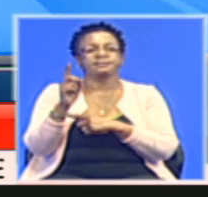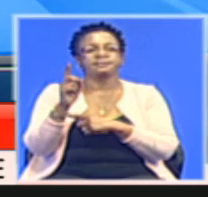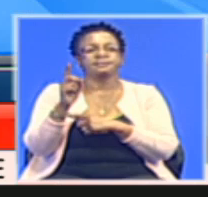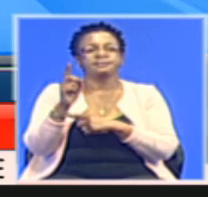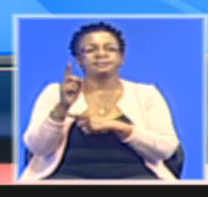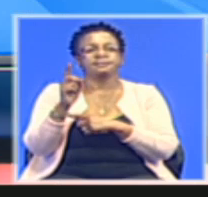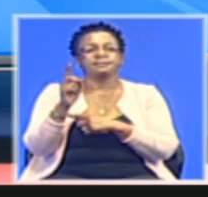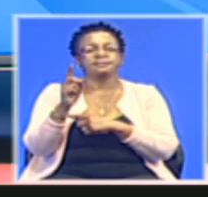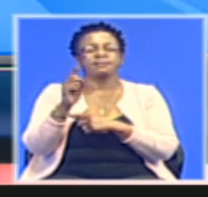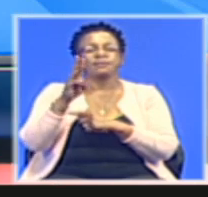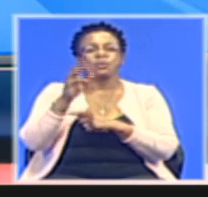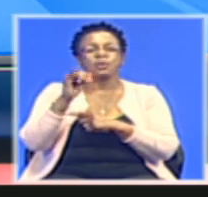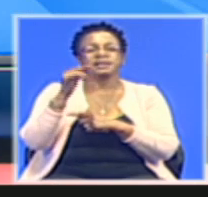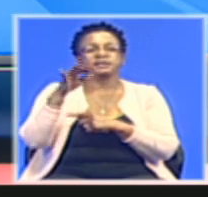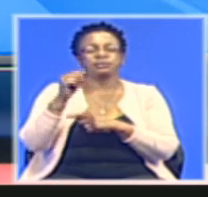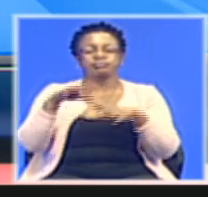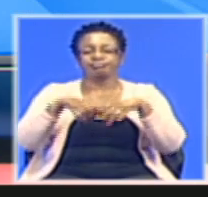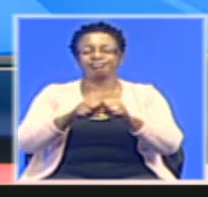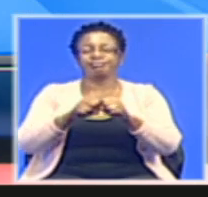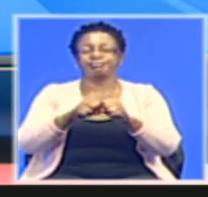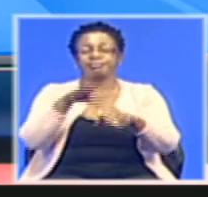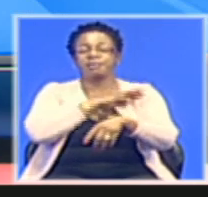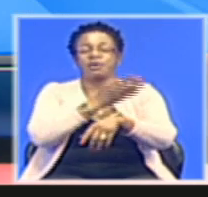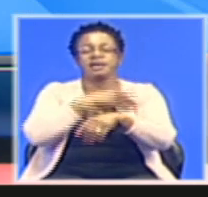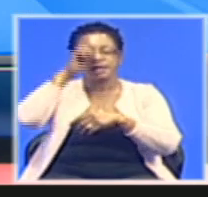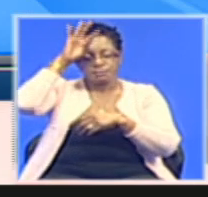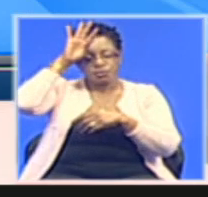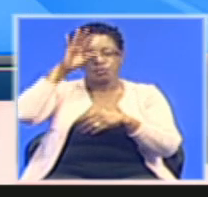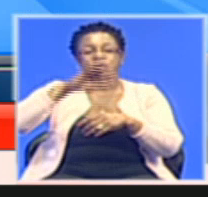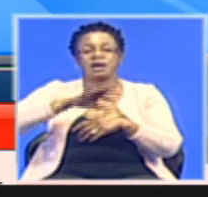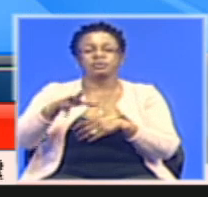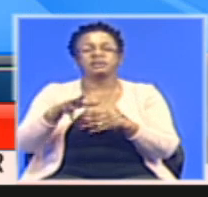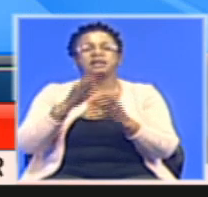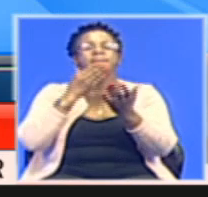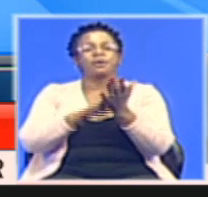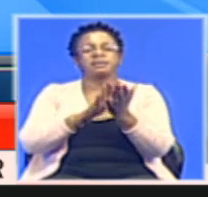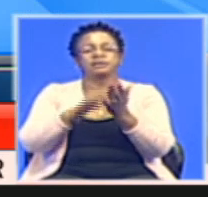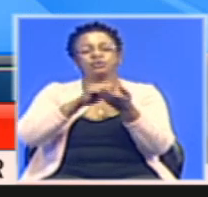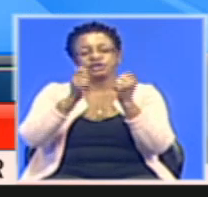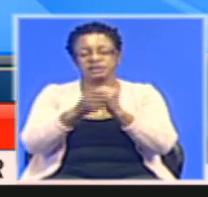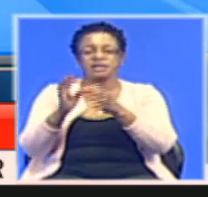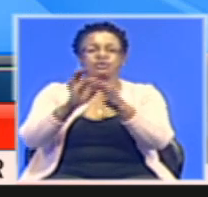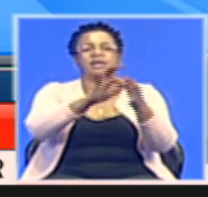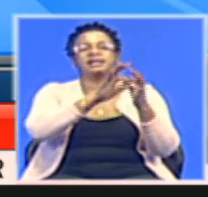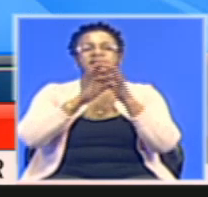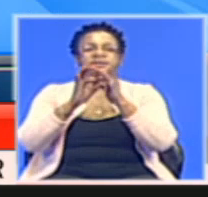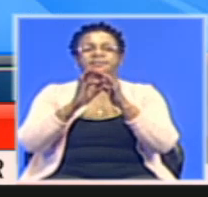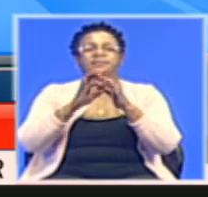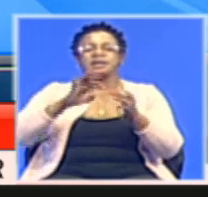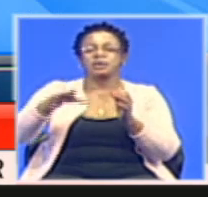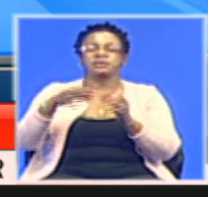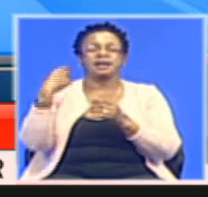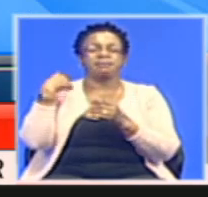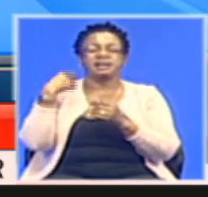Ferdinand Waititu took over the reins of power in Kiambu County with a promise of change and uniting County Number